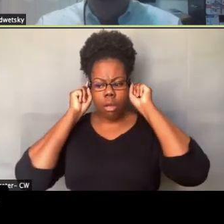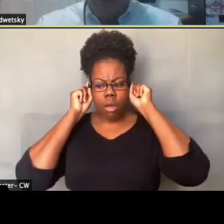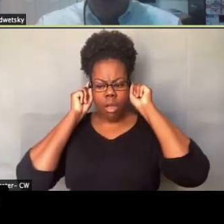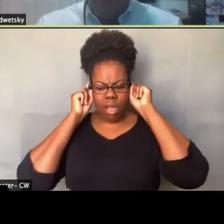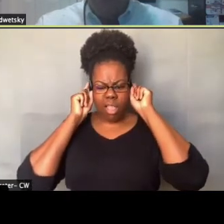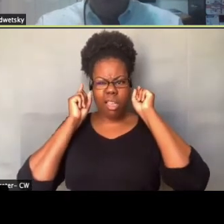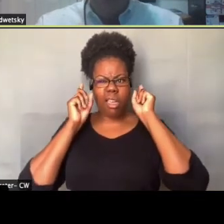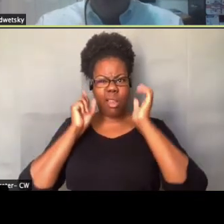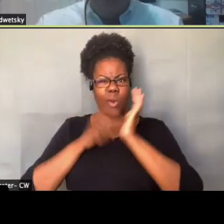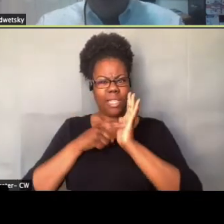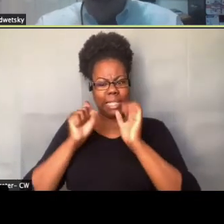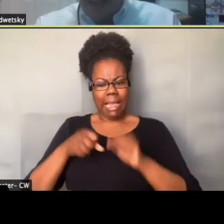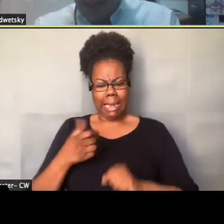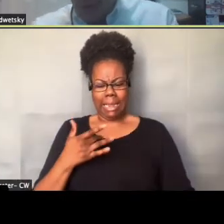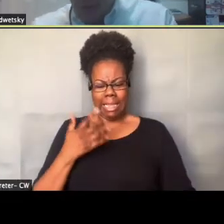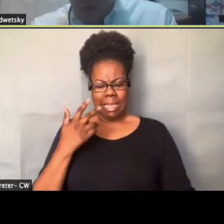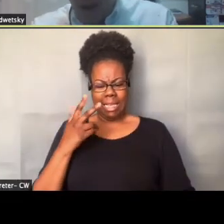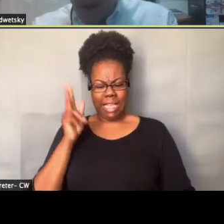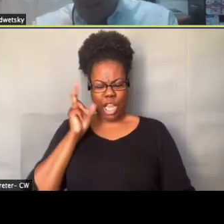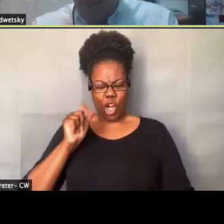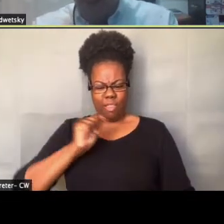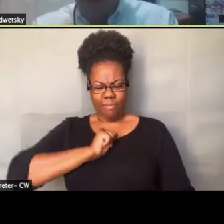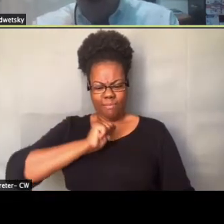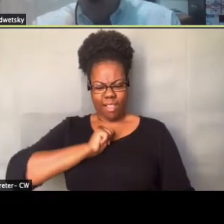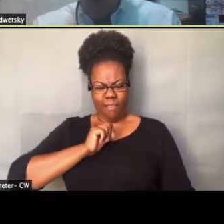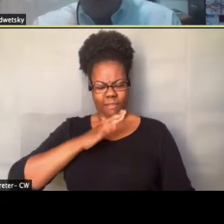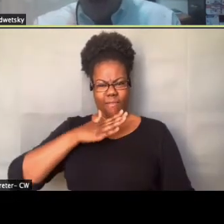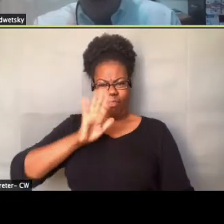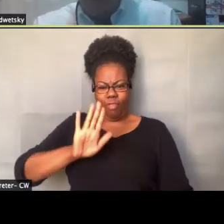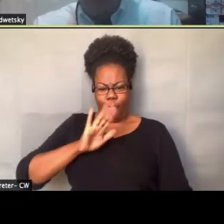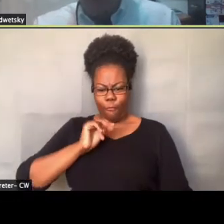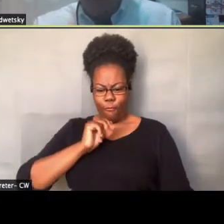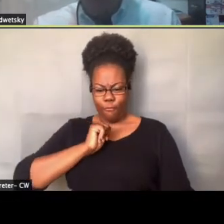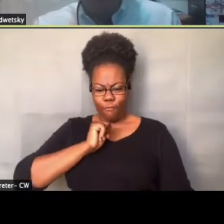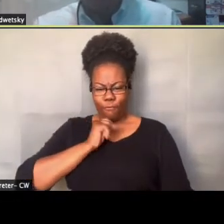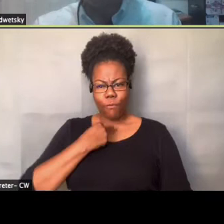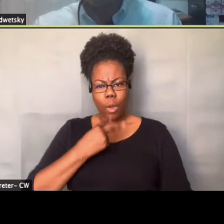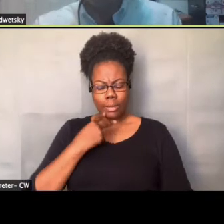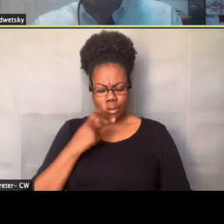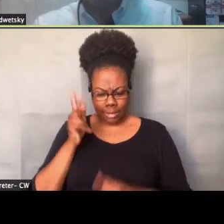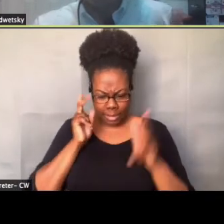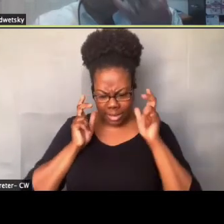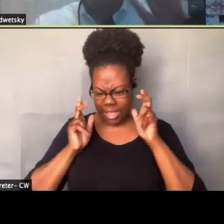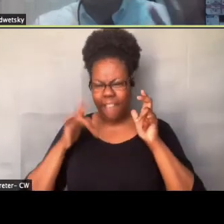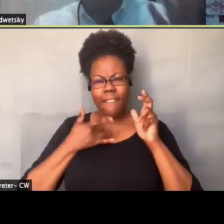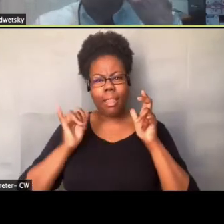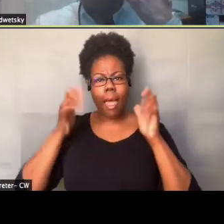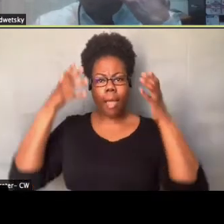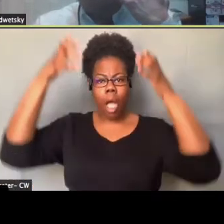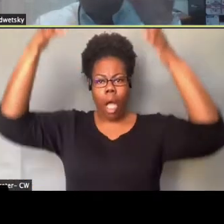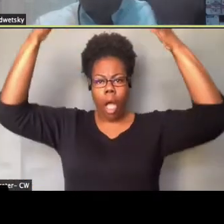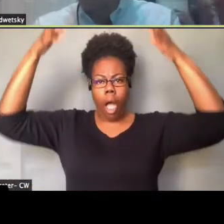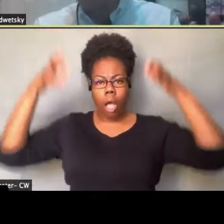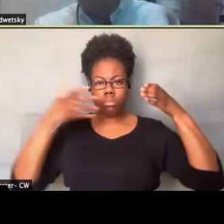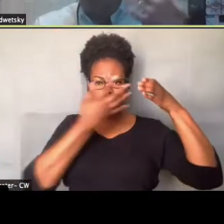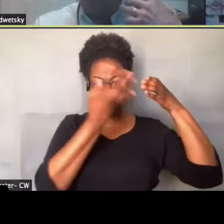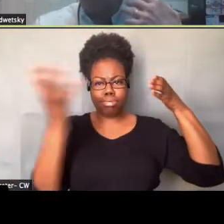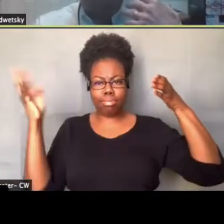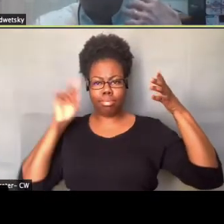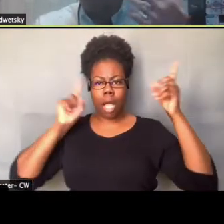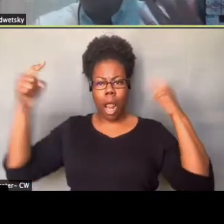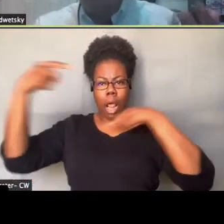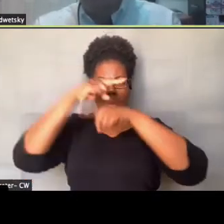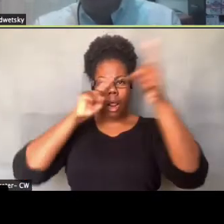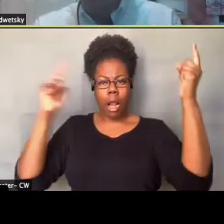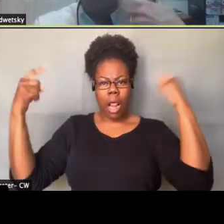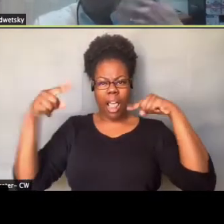a barrel. And I can't get into why, but without the ear mold, that allows their ears to hear the low